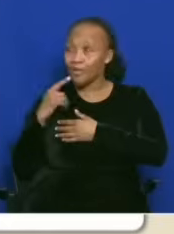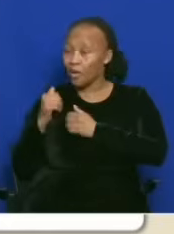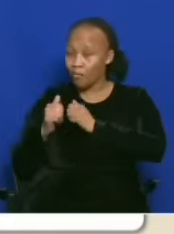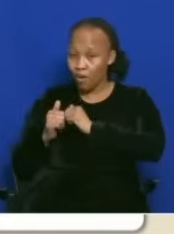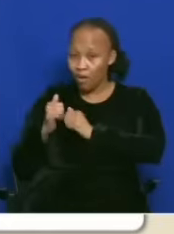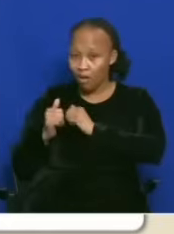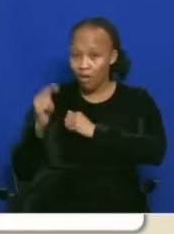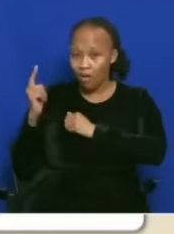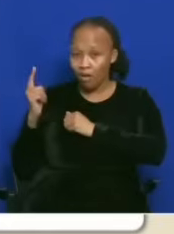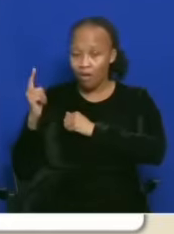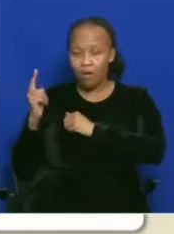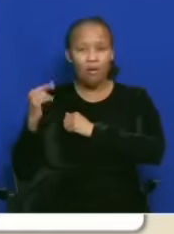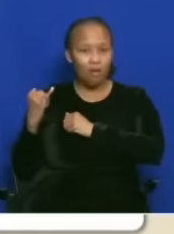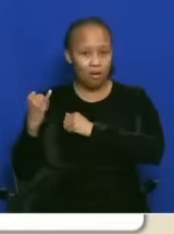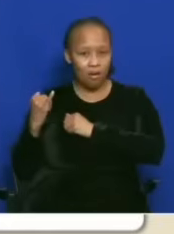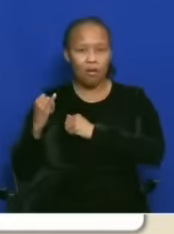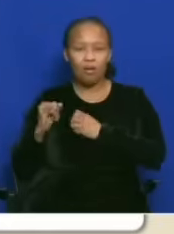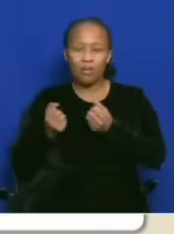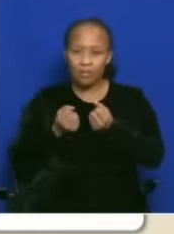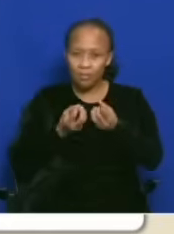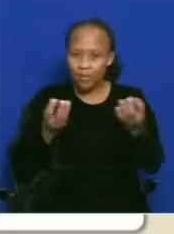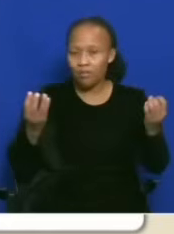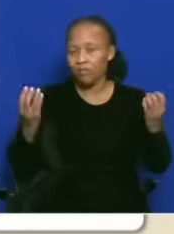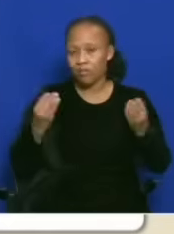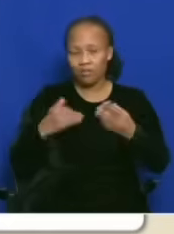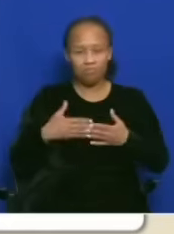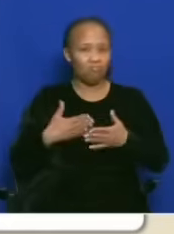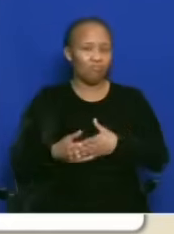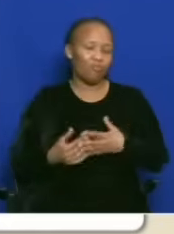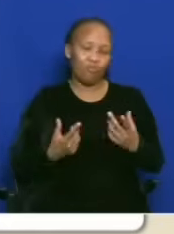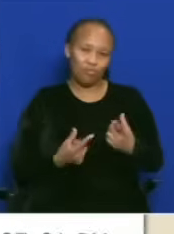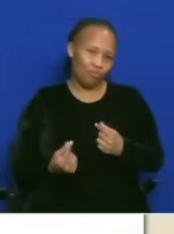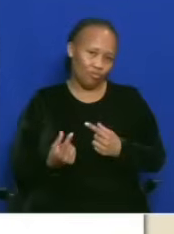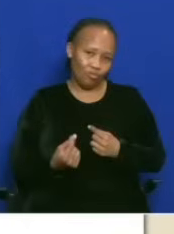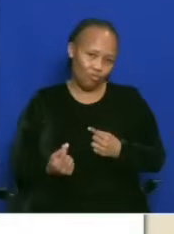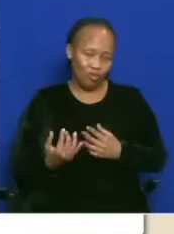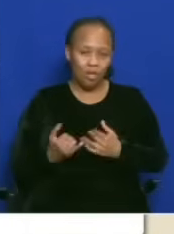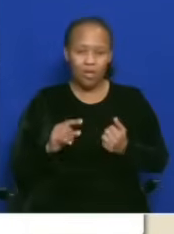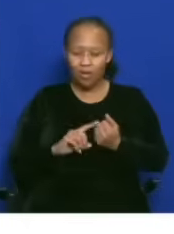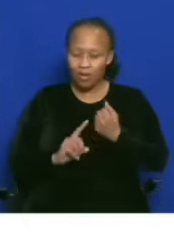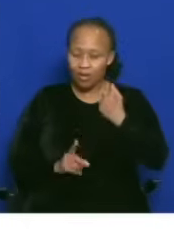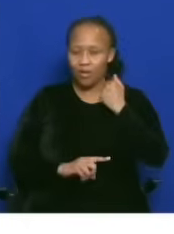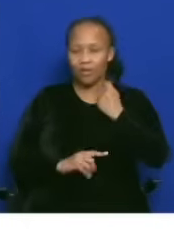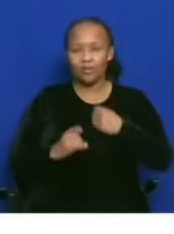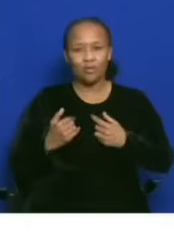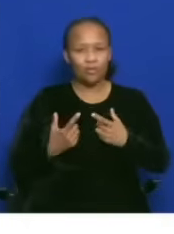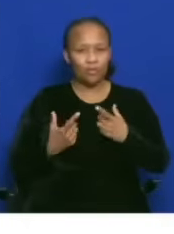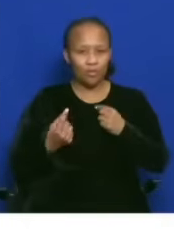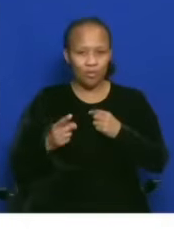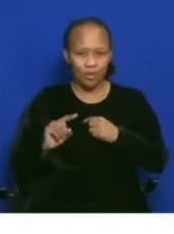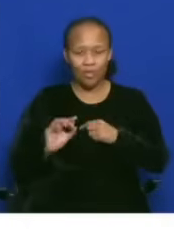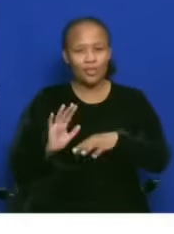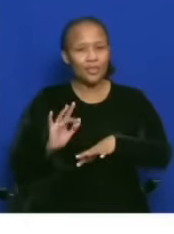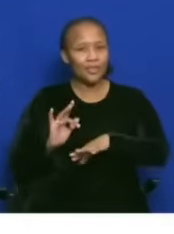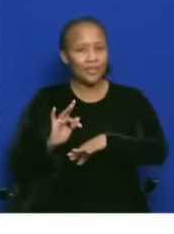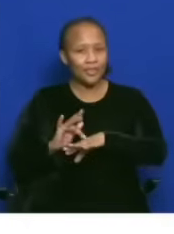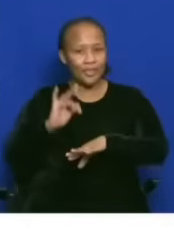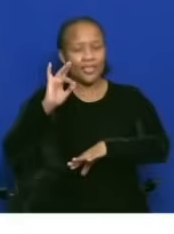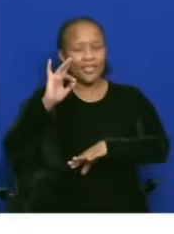do. And last one we can do, and it says sensitization, but I think what he meant was